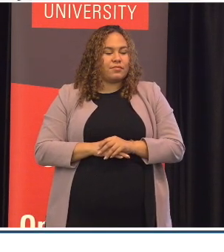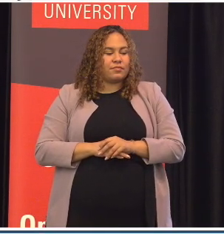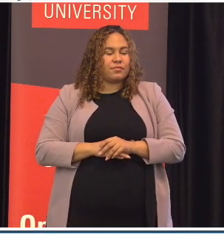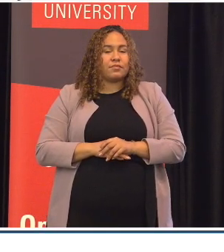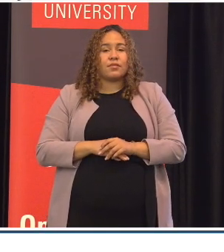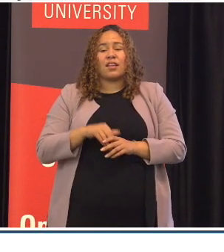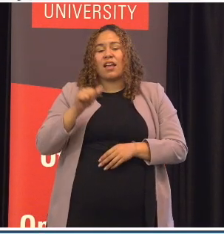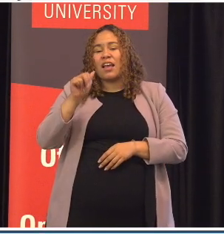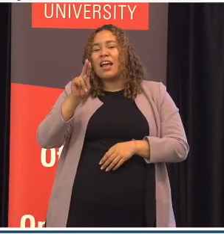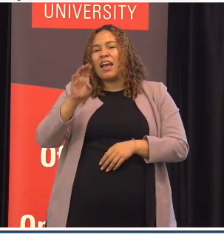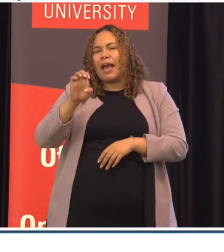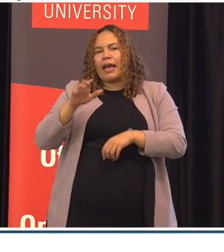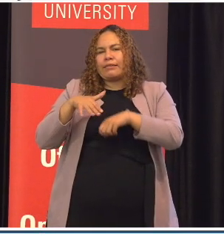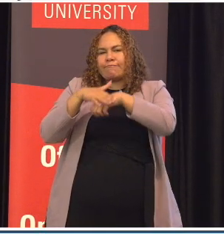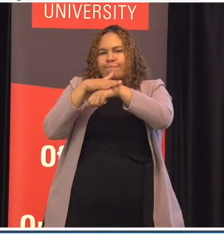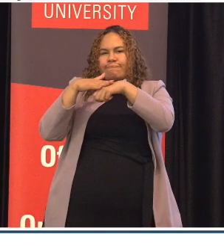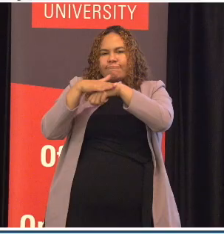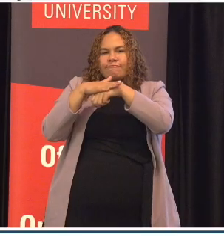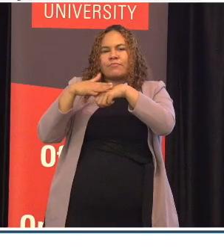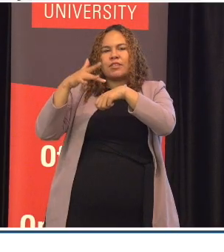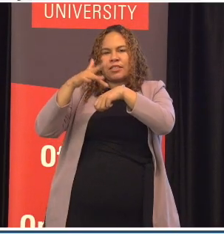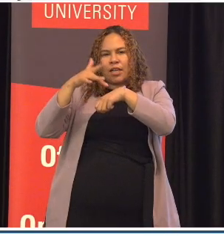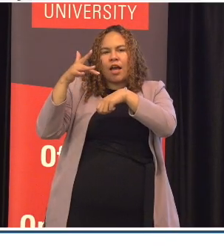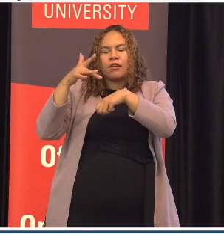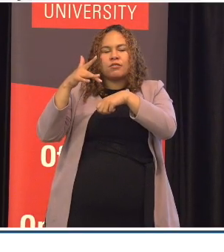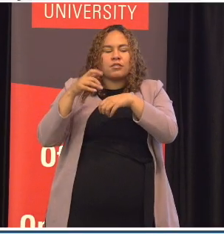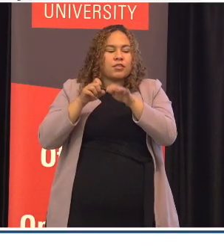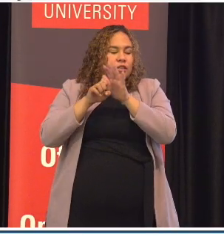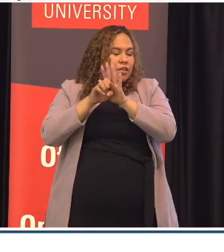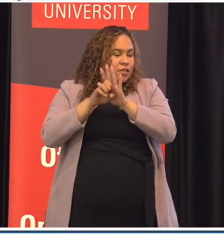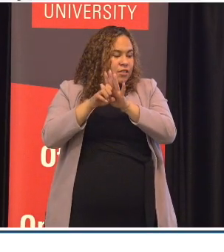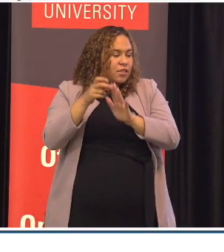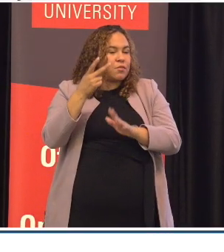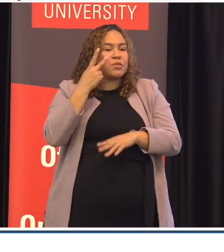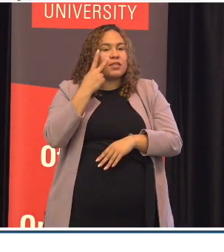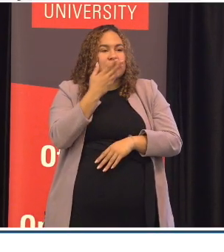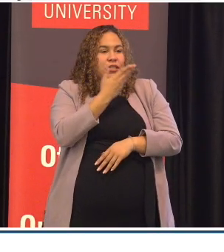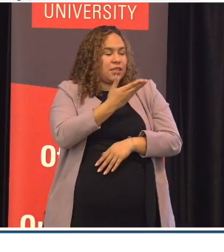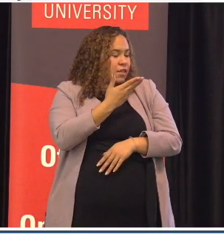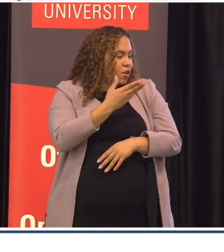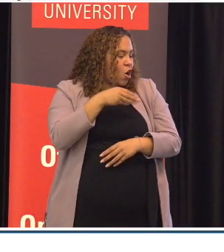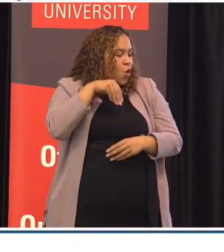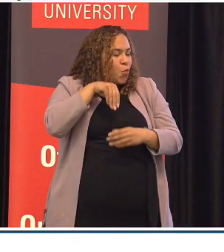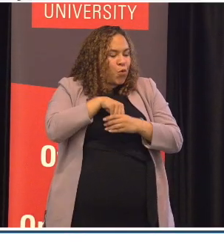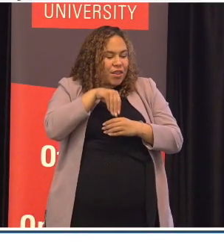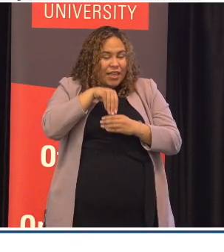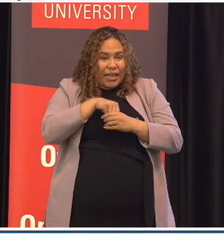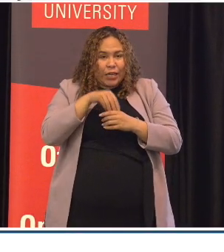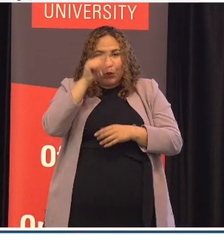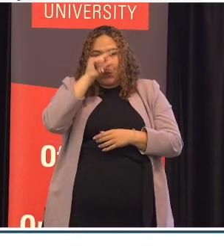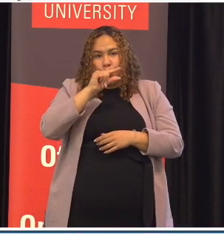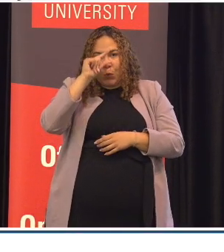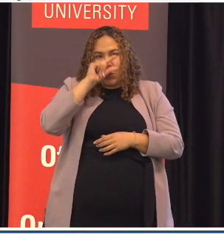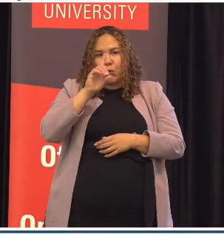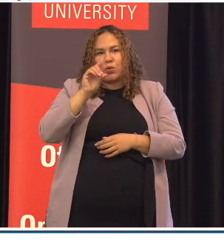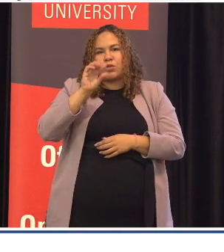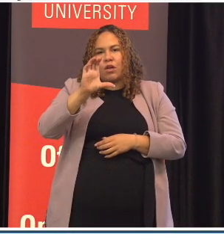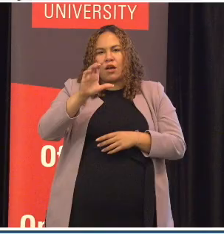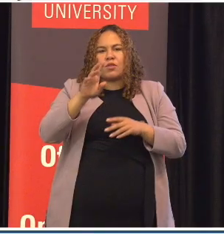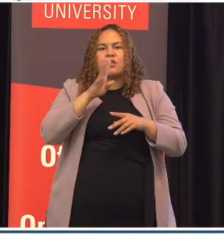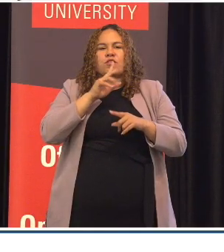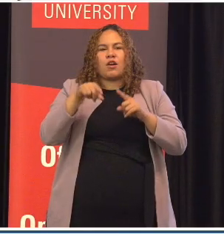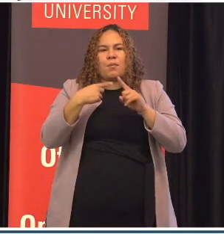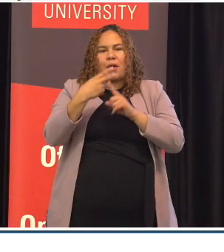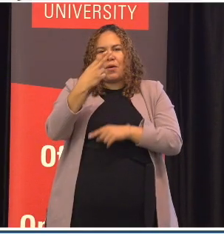Ann's touched on these. The examples that you're going to see on the screen are within Google Docs, but let's talk about heading and